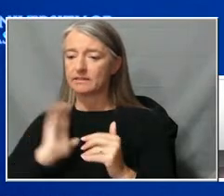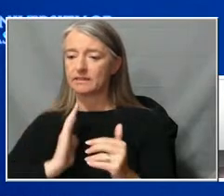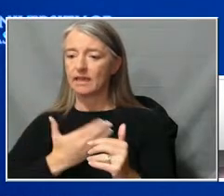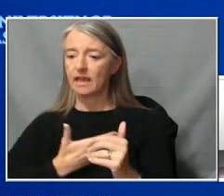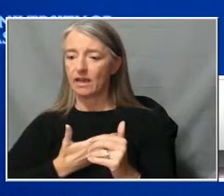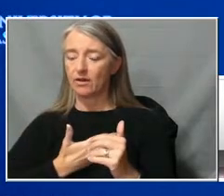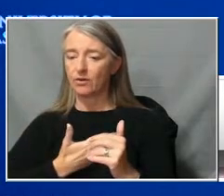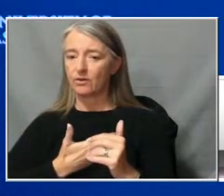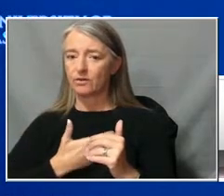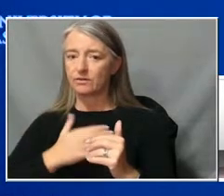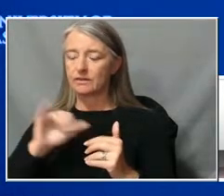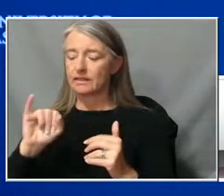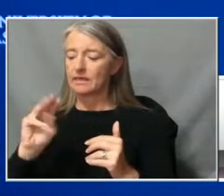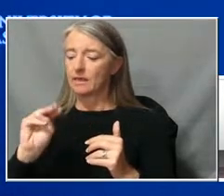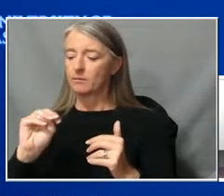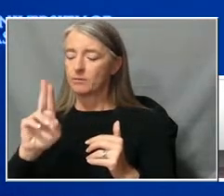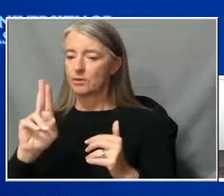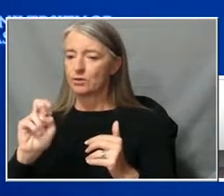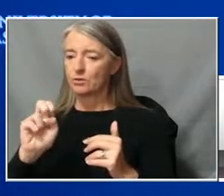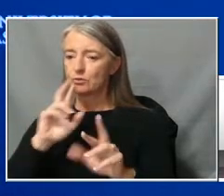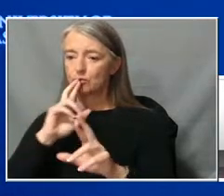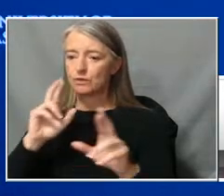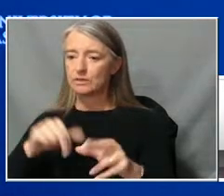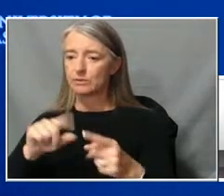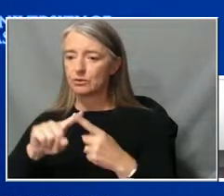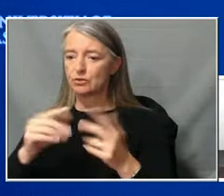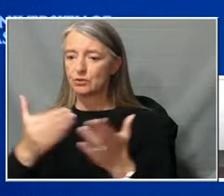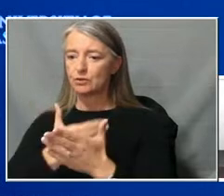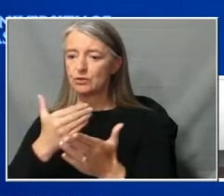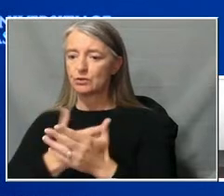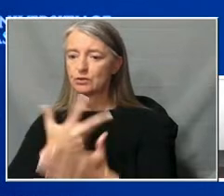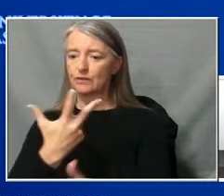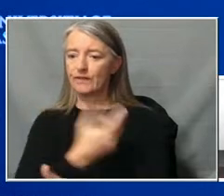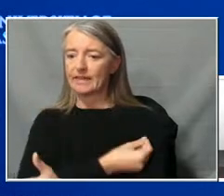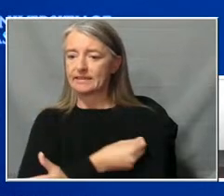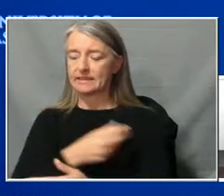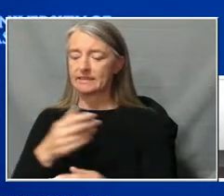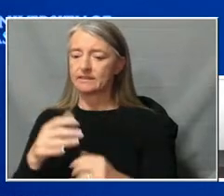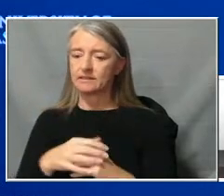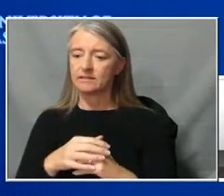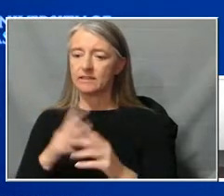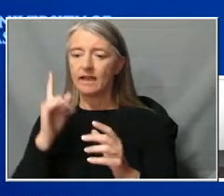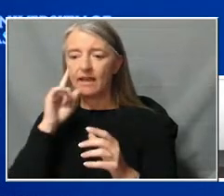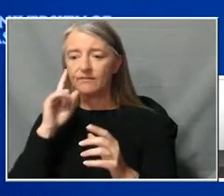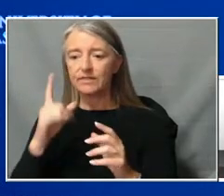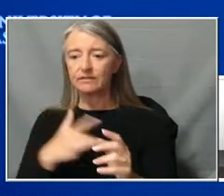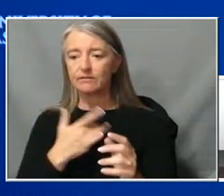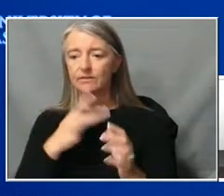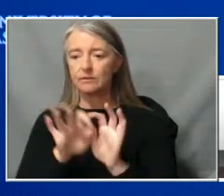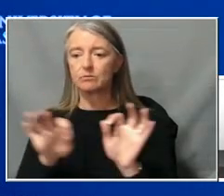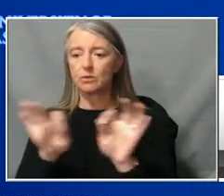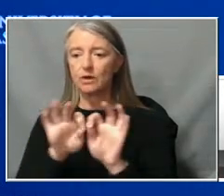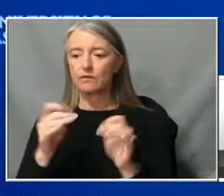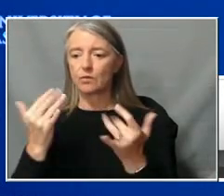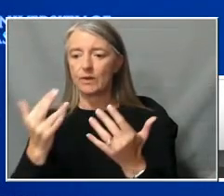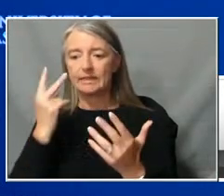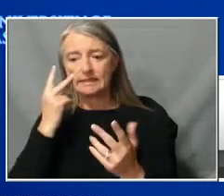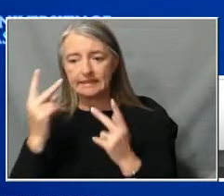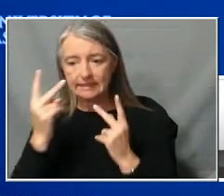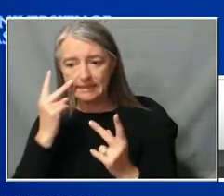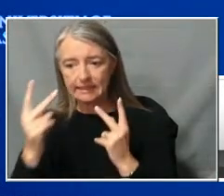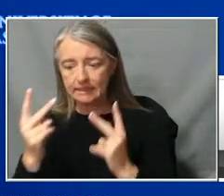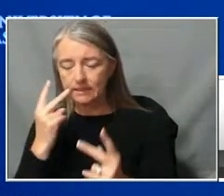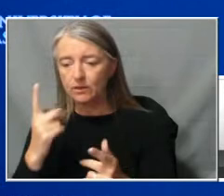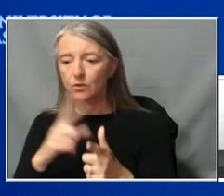our immune response to that new vaccine variant. I think that's good, and we'll have to wait and see ultimately what